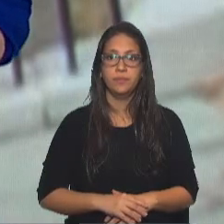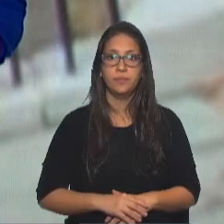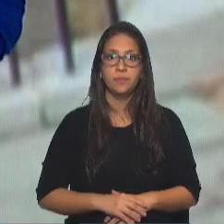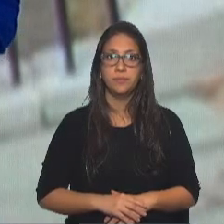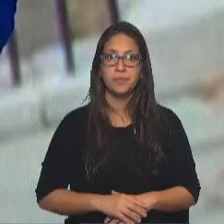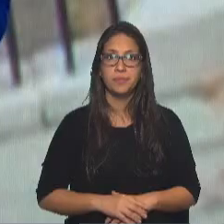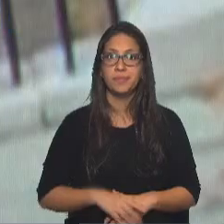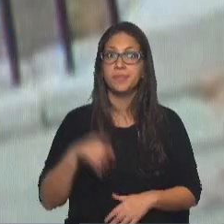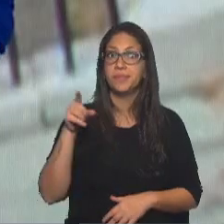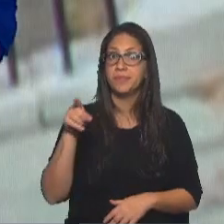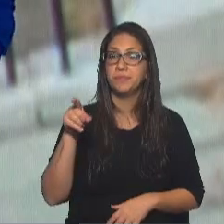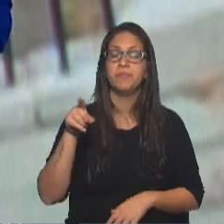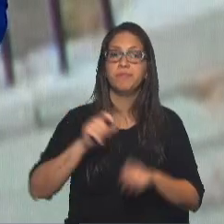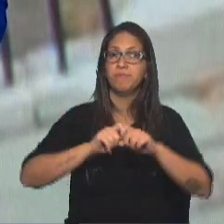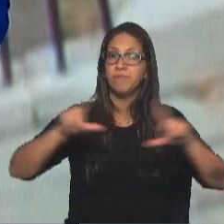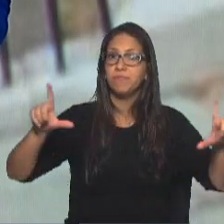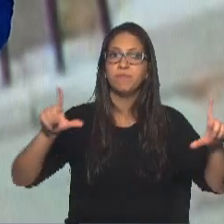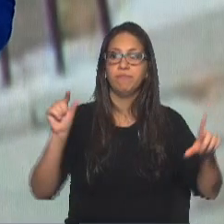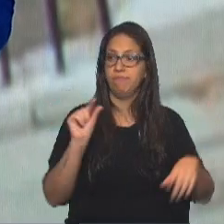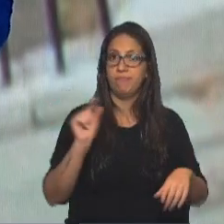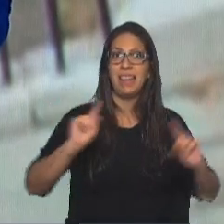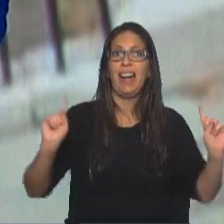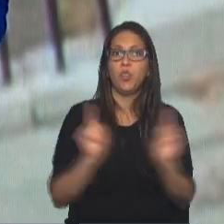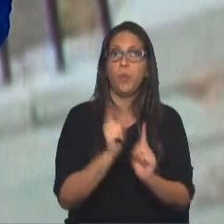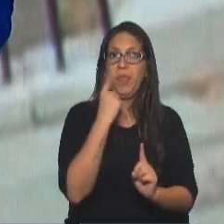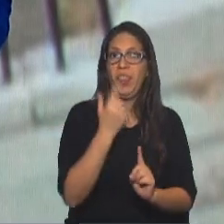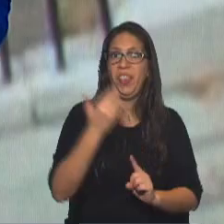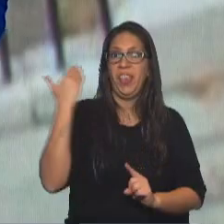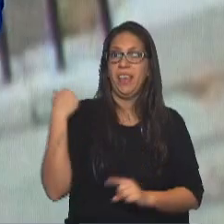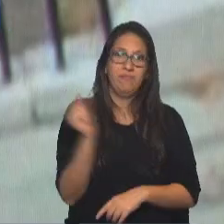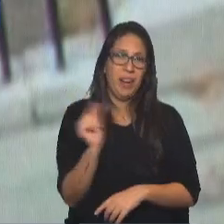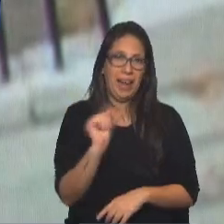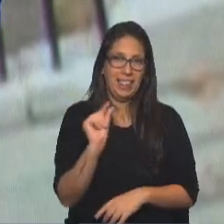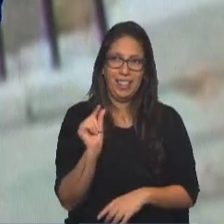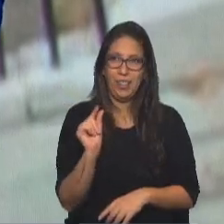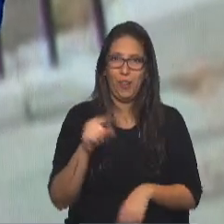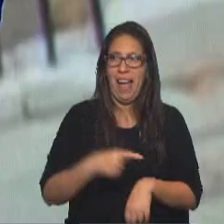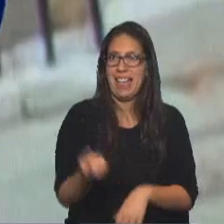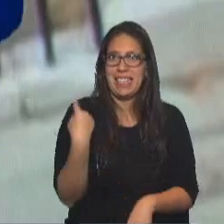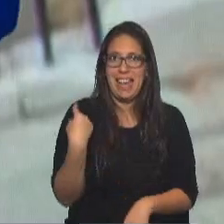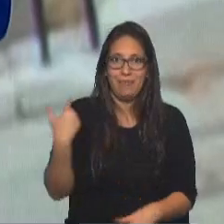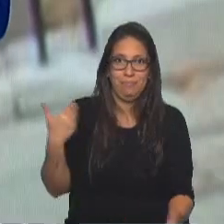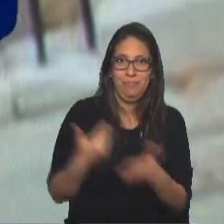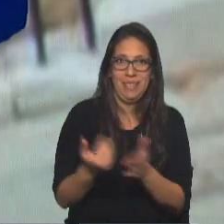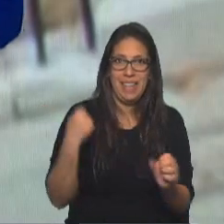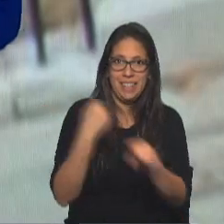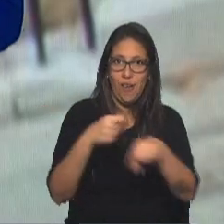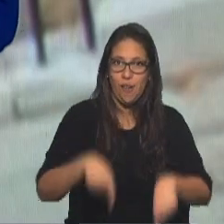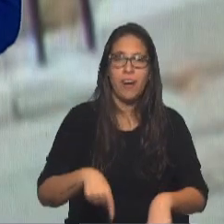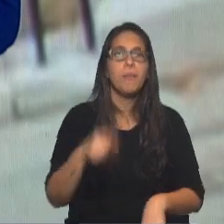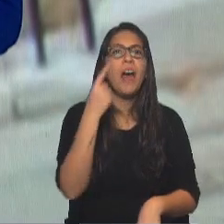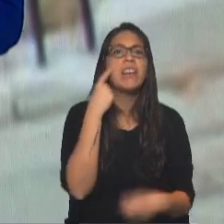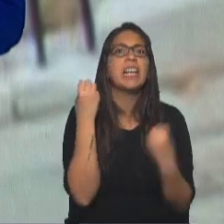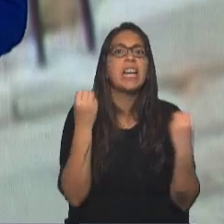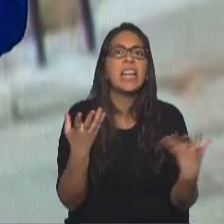Bueno, allí lo que ha pasado en los últimos días, o mejor dicho, en los últimos minutos, en el Reino Unido. A ver, Leticia, trazamos un perfil